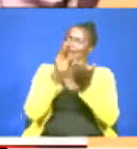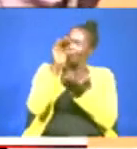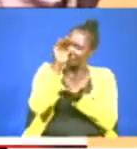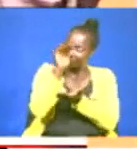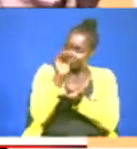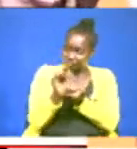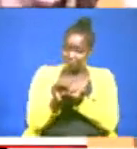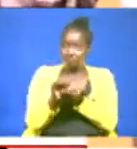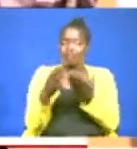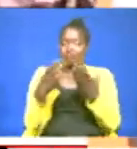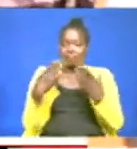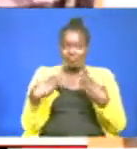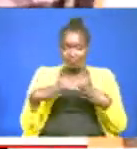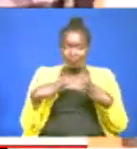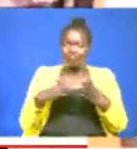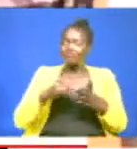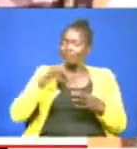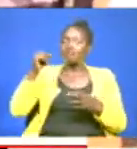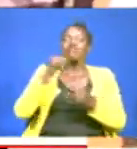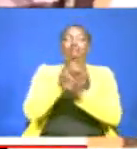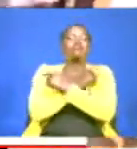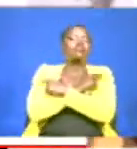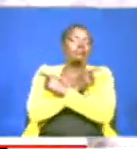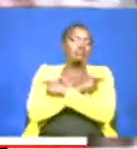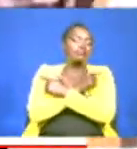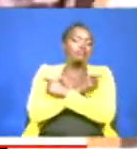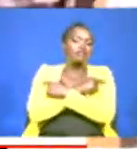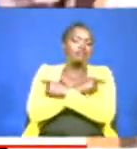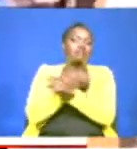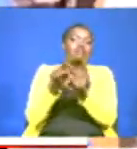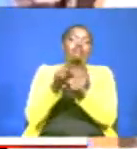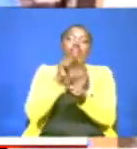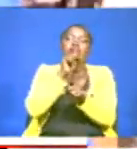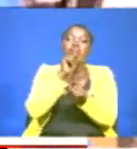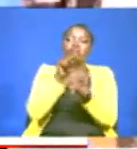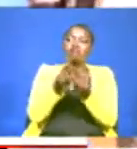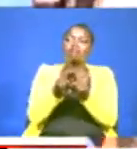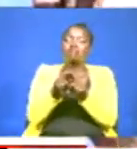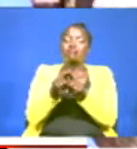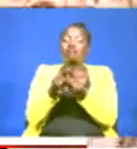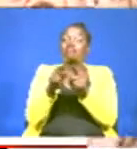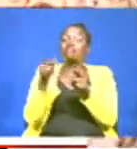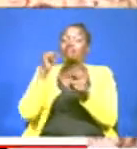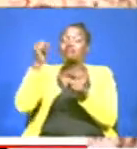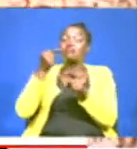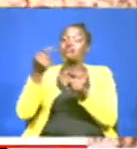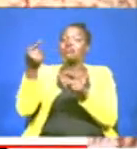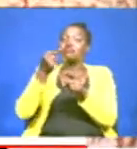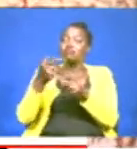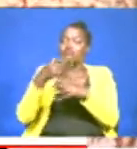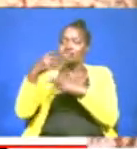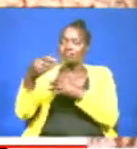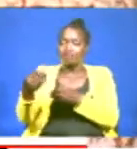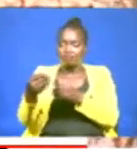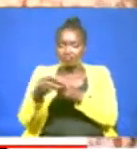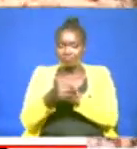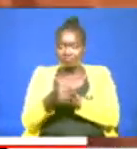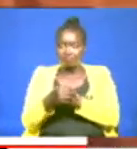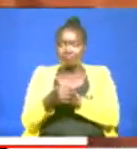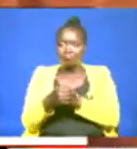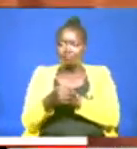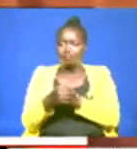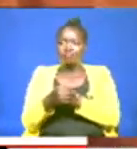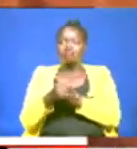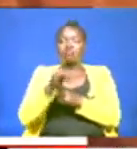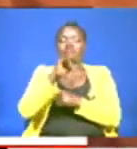watu wafanye siasa kwa upendo mwingi, kama mandugu, siasa itakuja na itaenda. The January 5th by-election